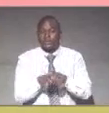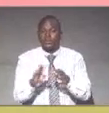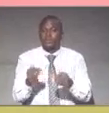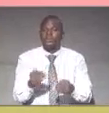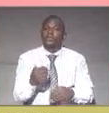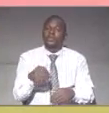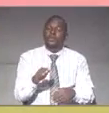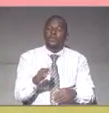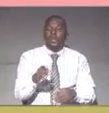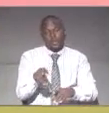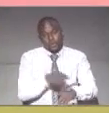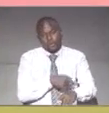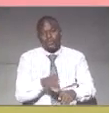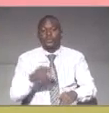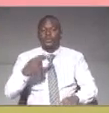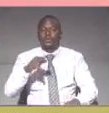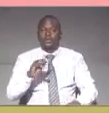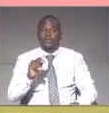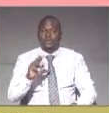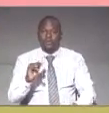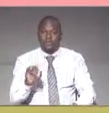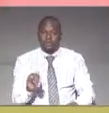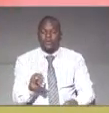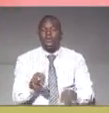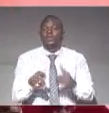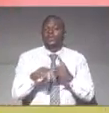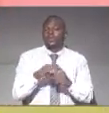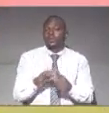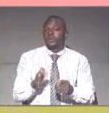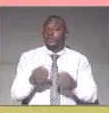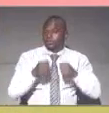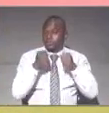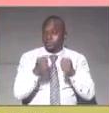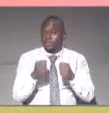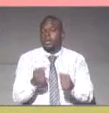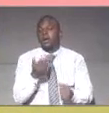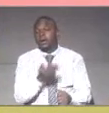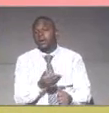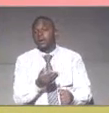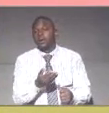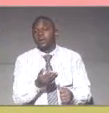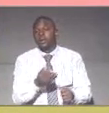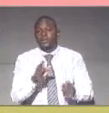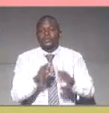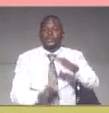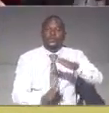has taken a little bit too long for Huawei to take advantage of the potential that exists at this top